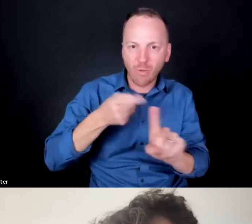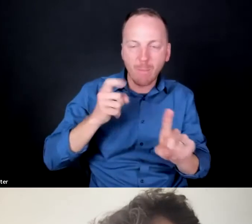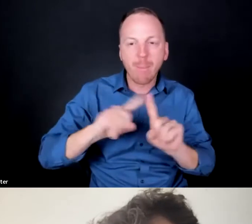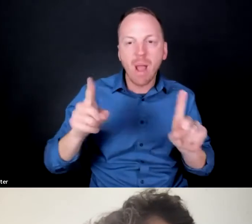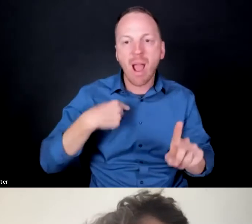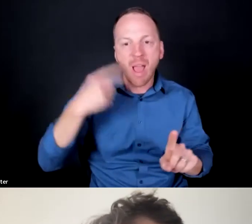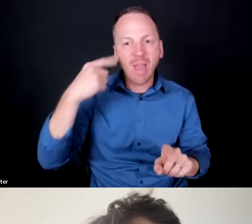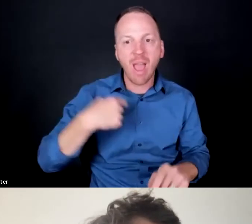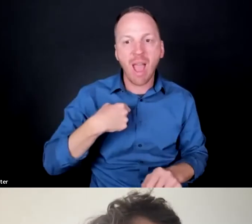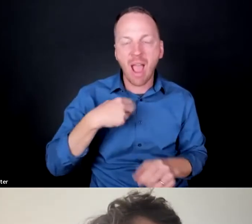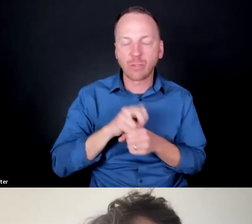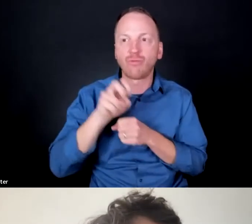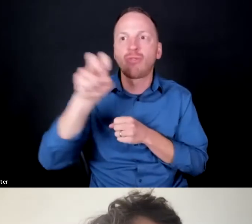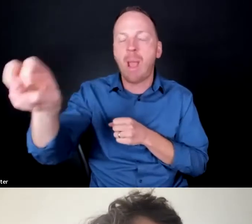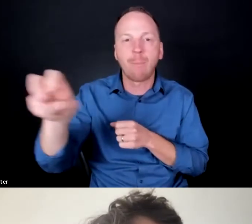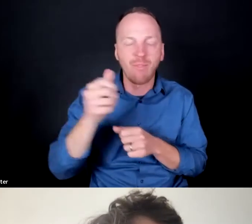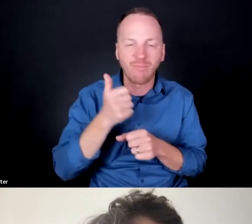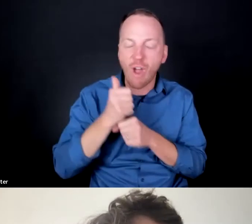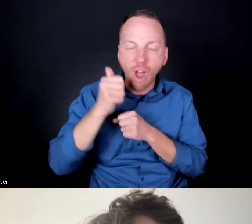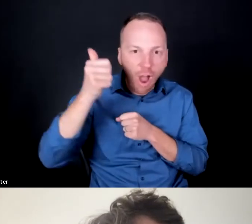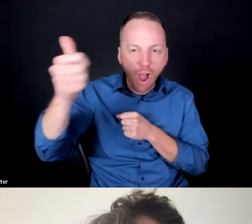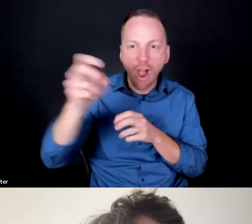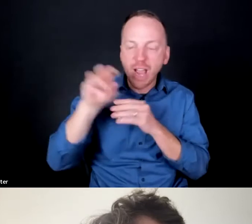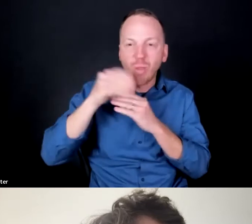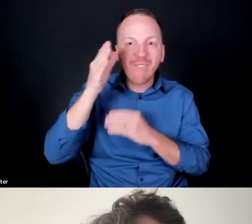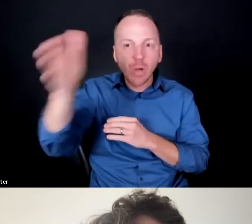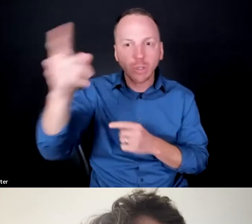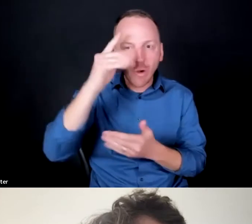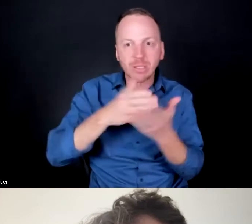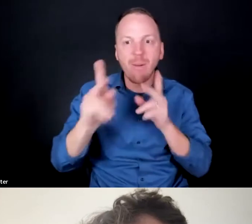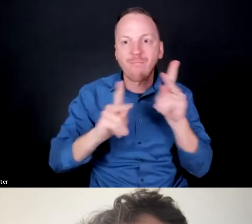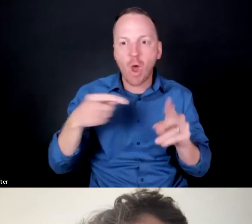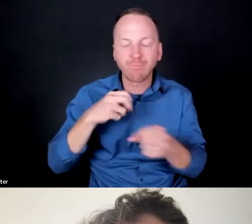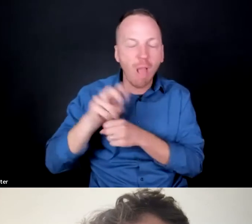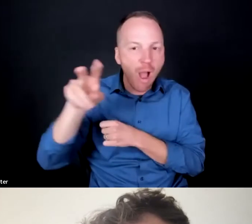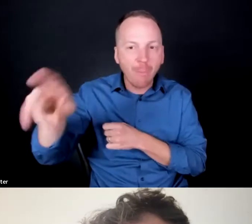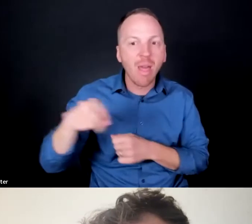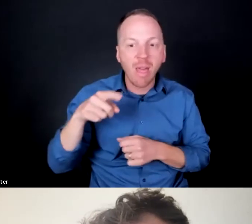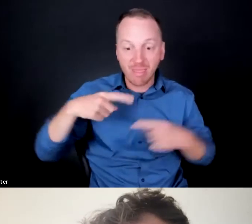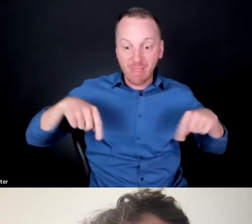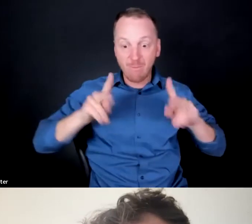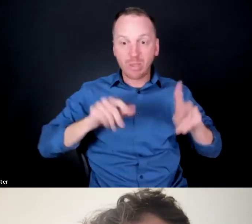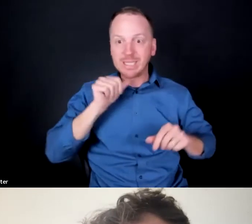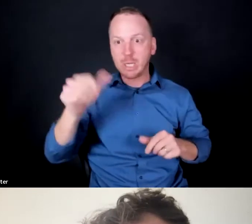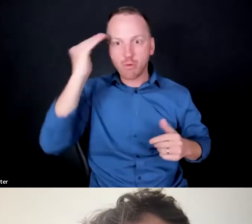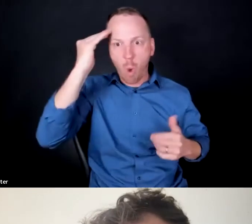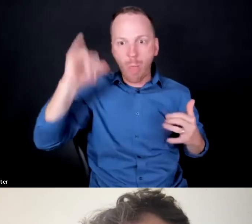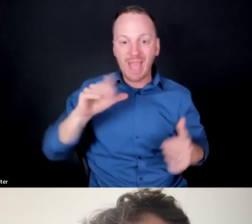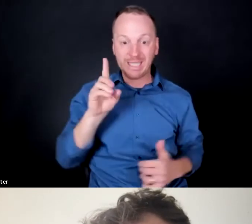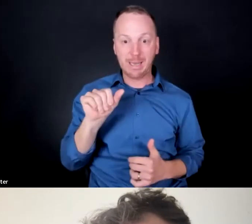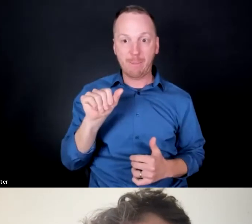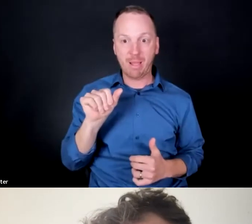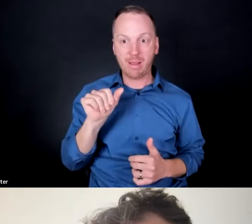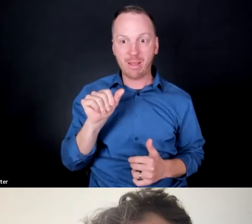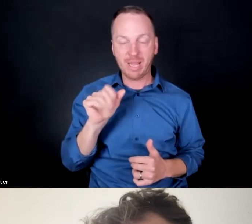then I think I like jumped too far into the future for some folks where they didn't even know that disability